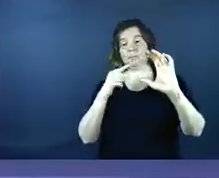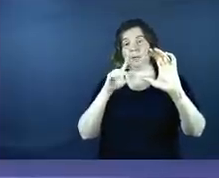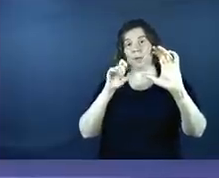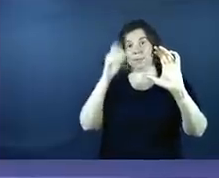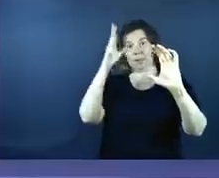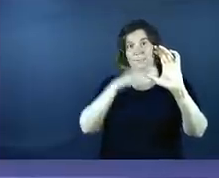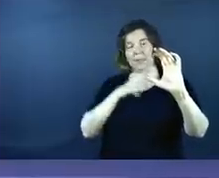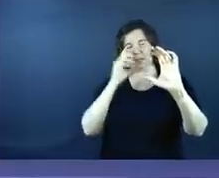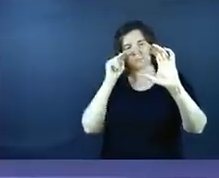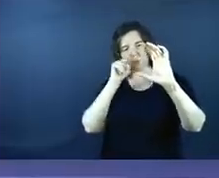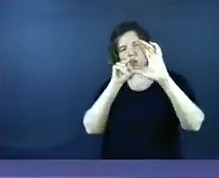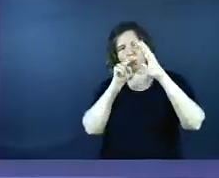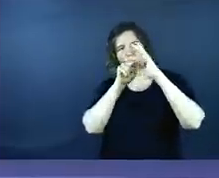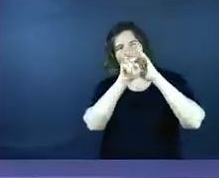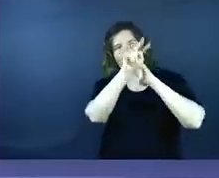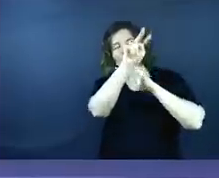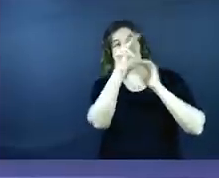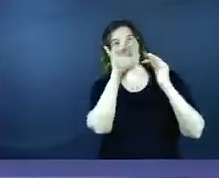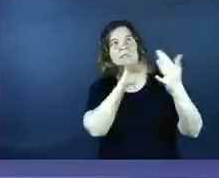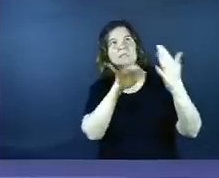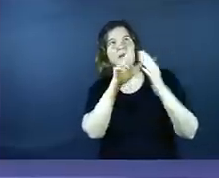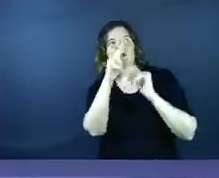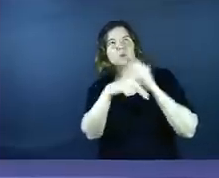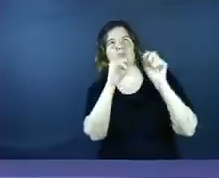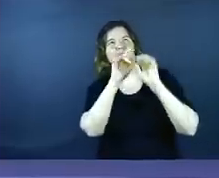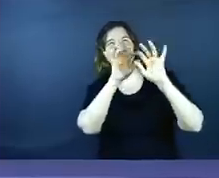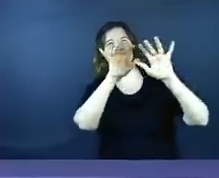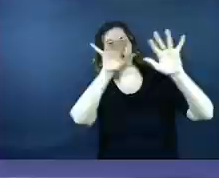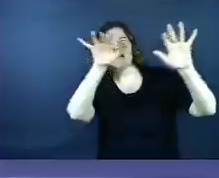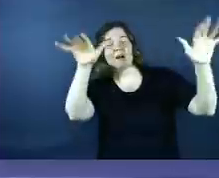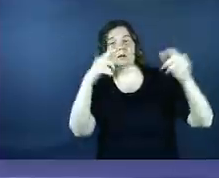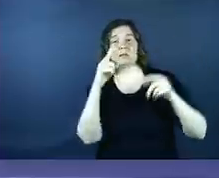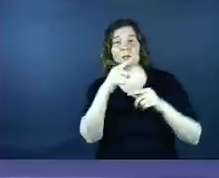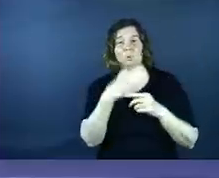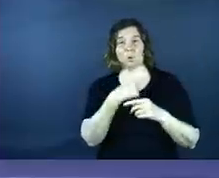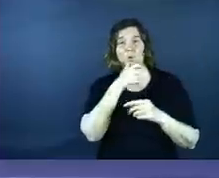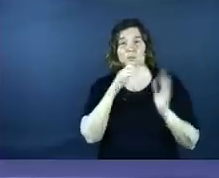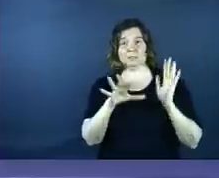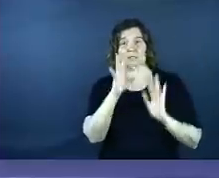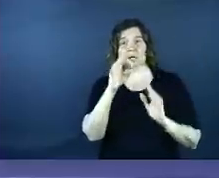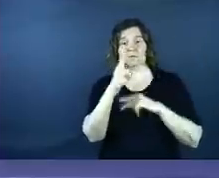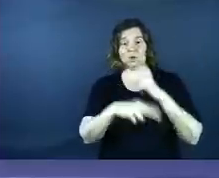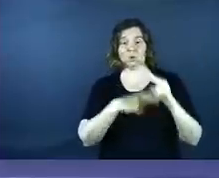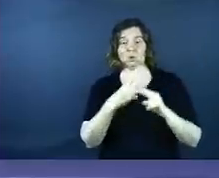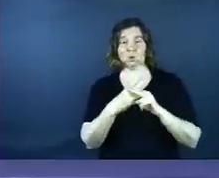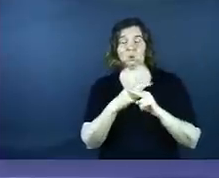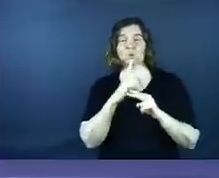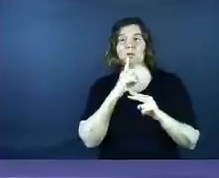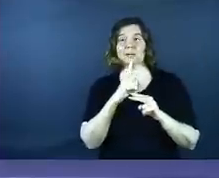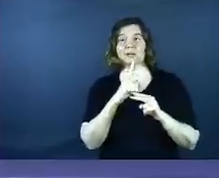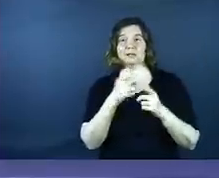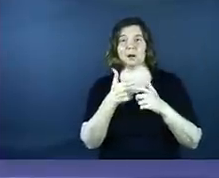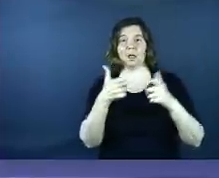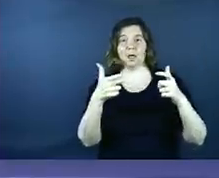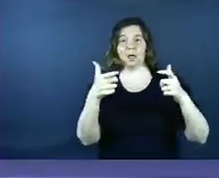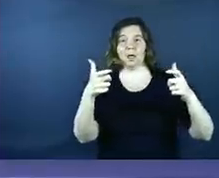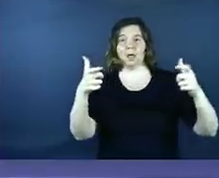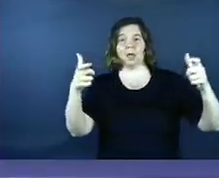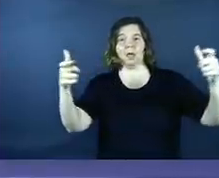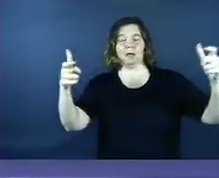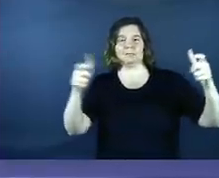telescope and as he studied the universe and cosmology, he was the one that discovered that the universe was expanding